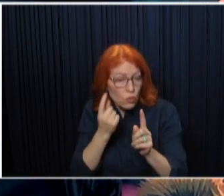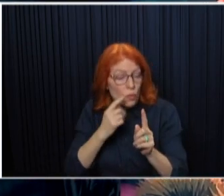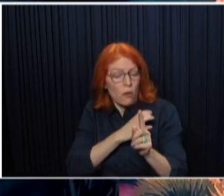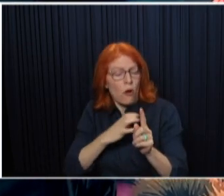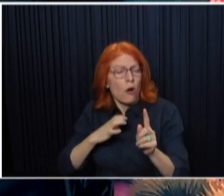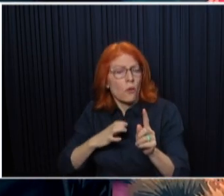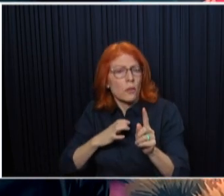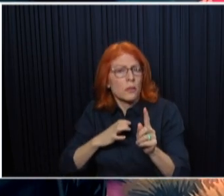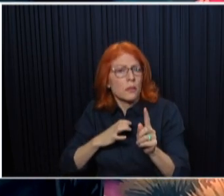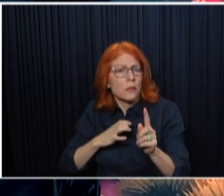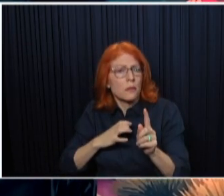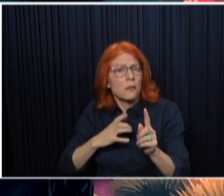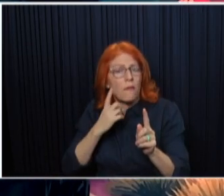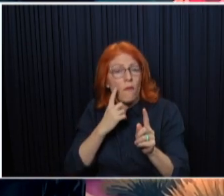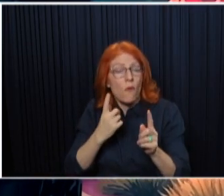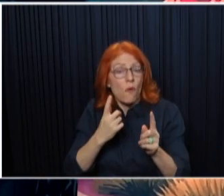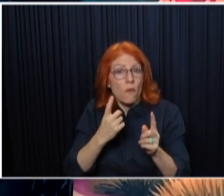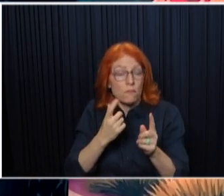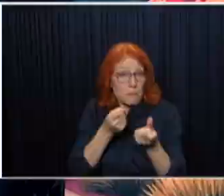to make that happen?